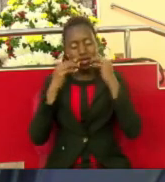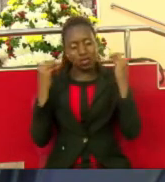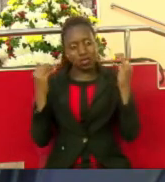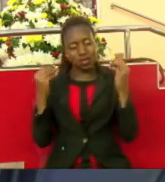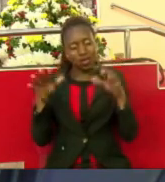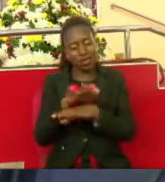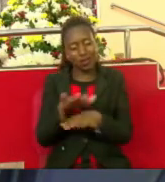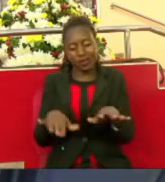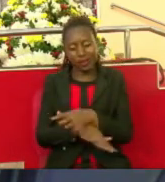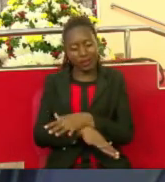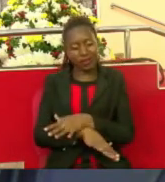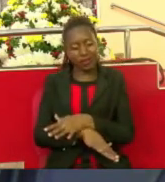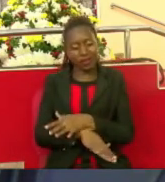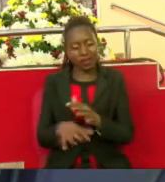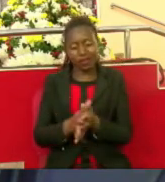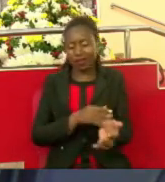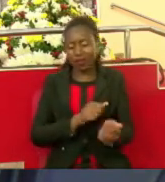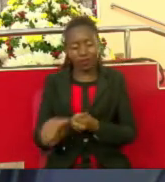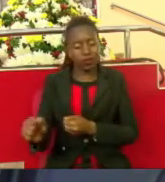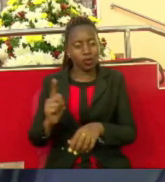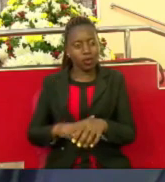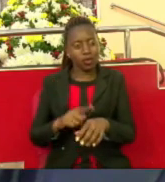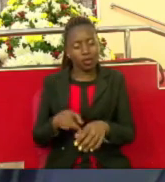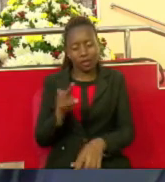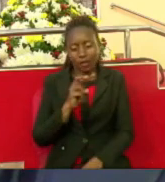Everything scatters when they see you coming.